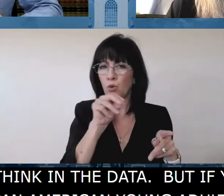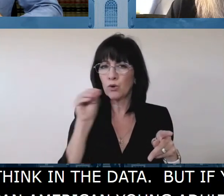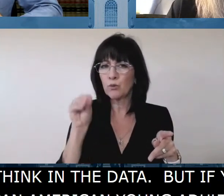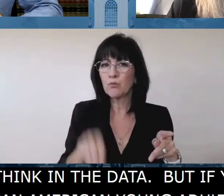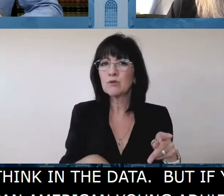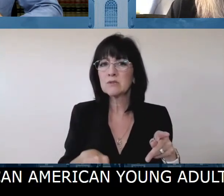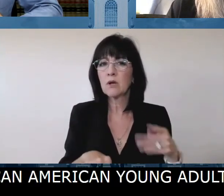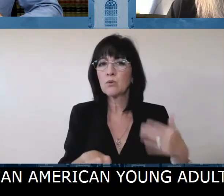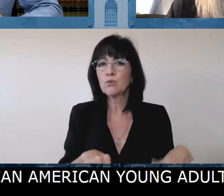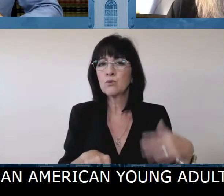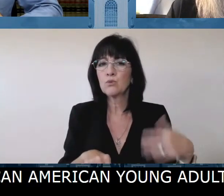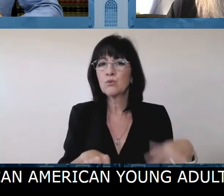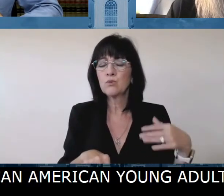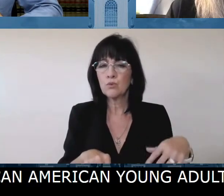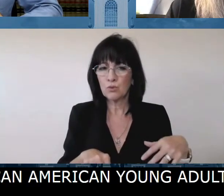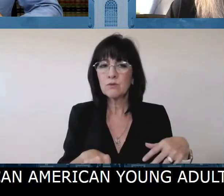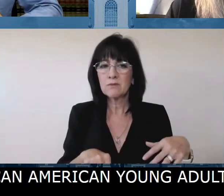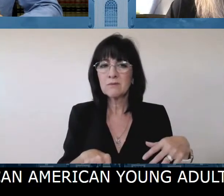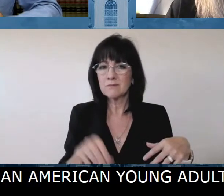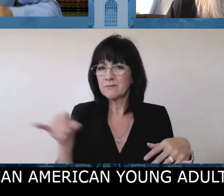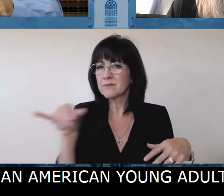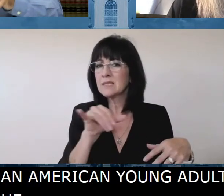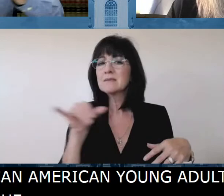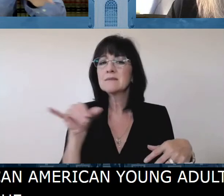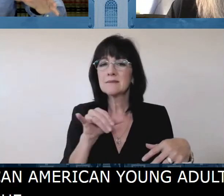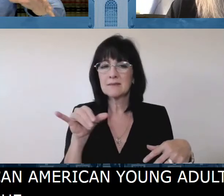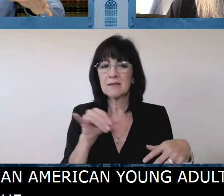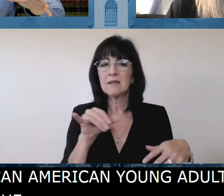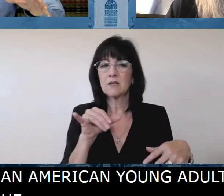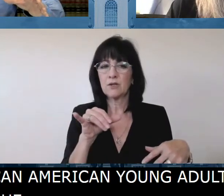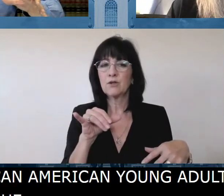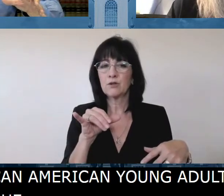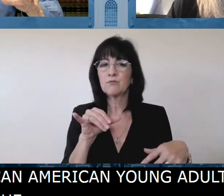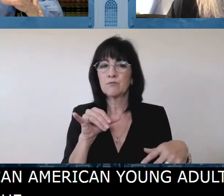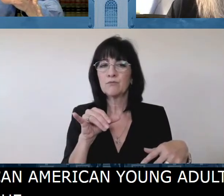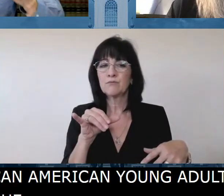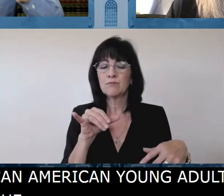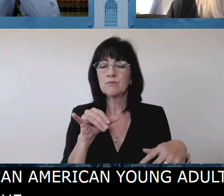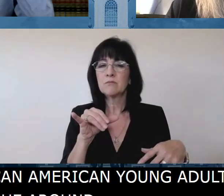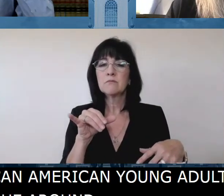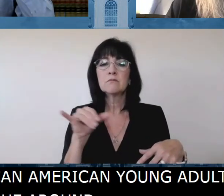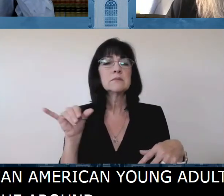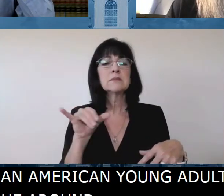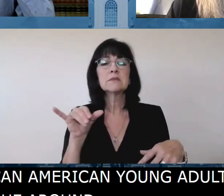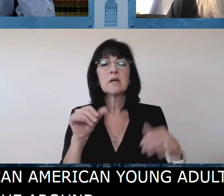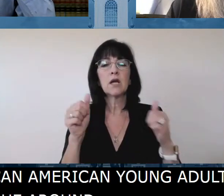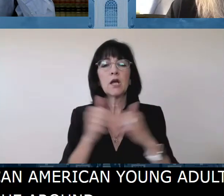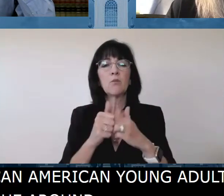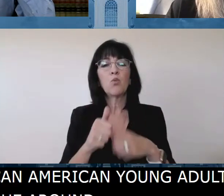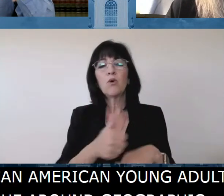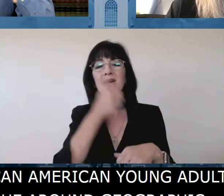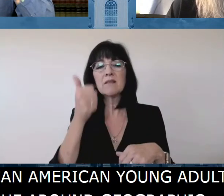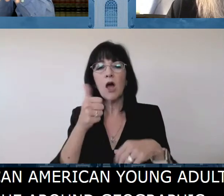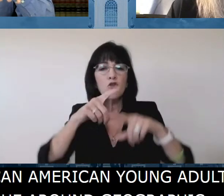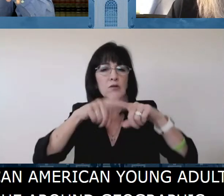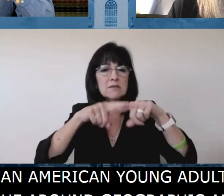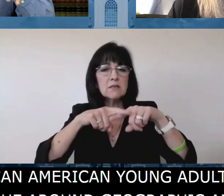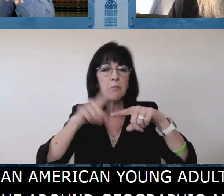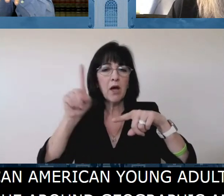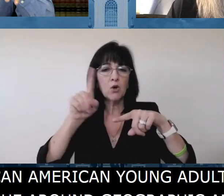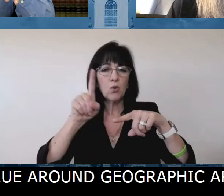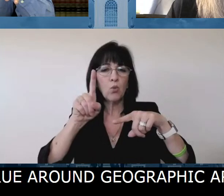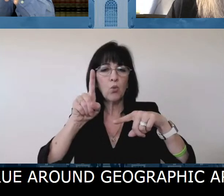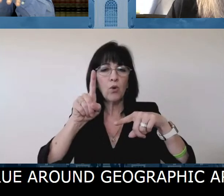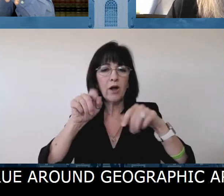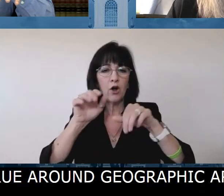is true around geographic areas. And so you really have to get down into